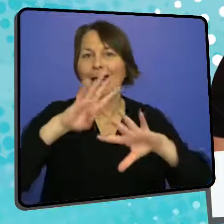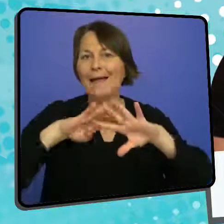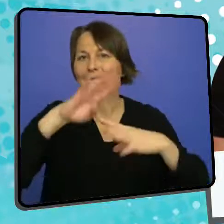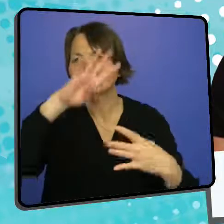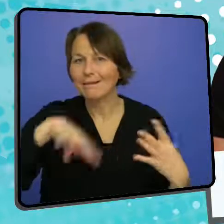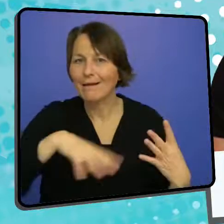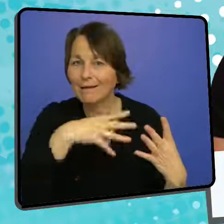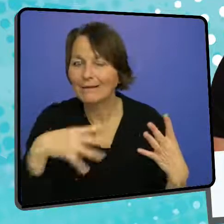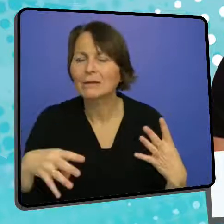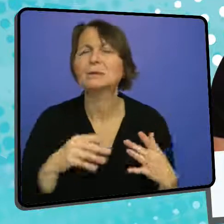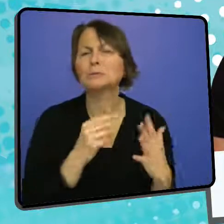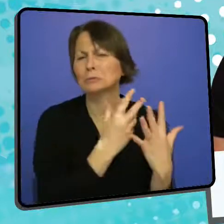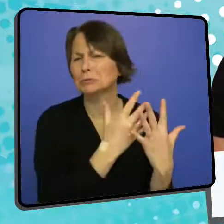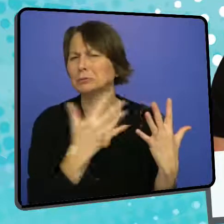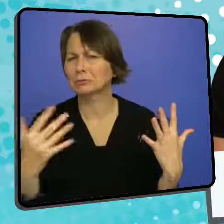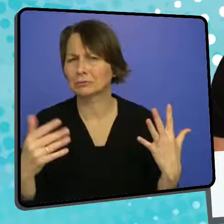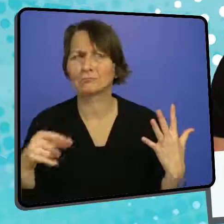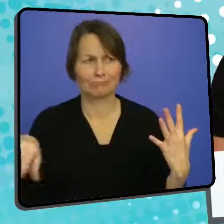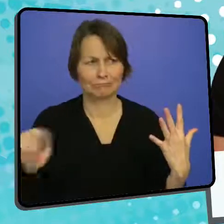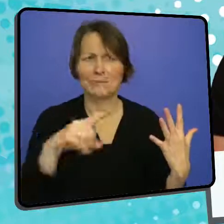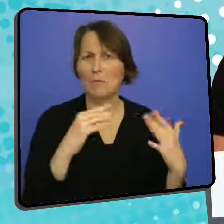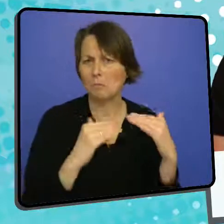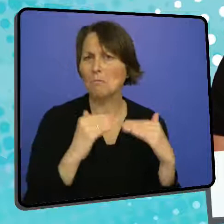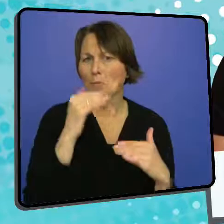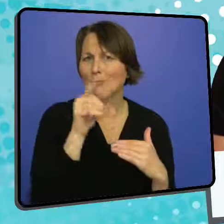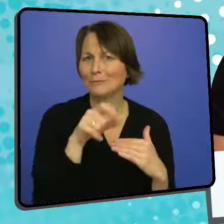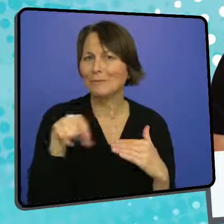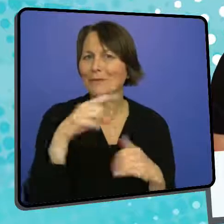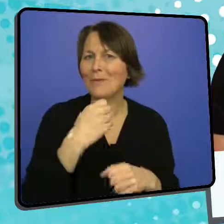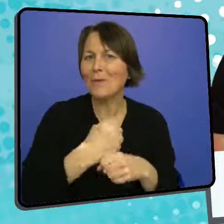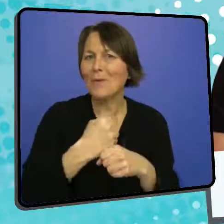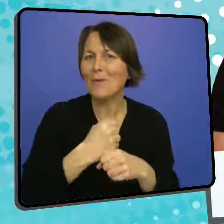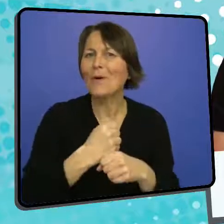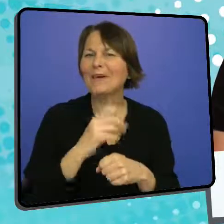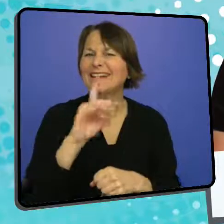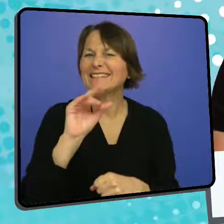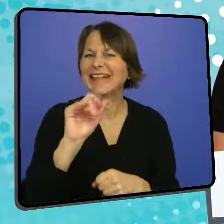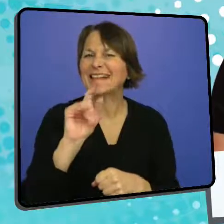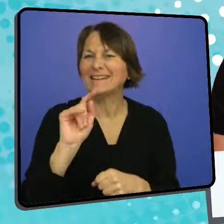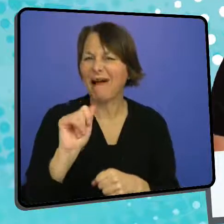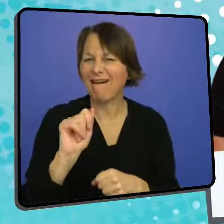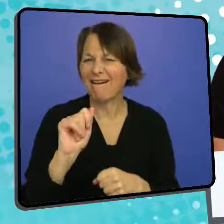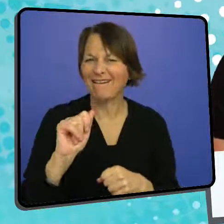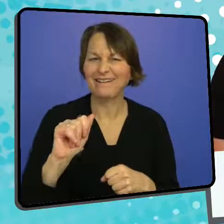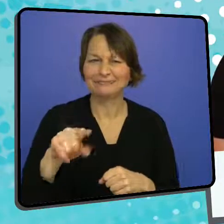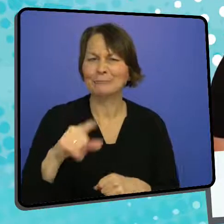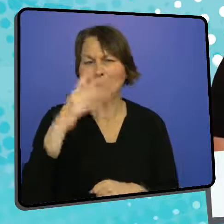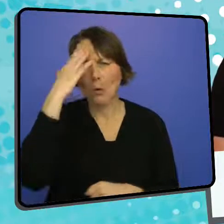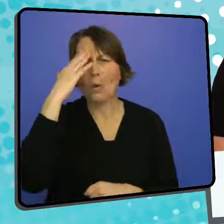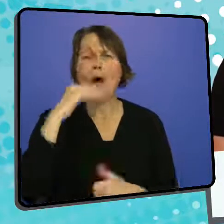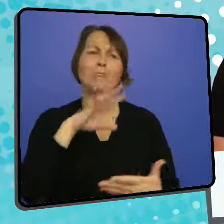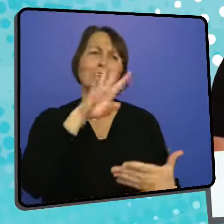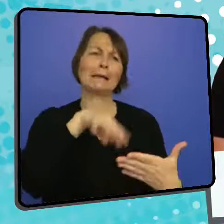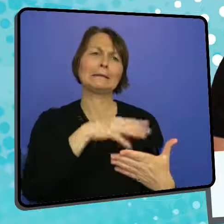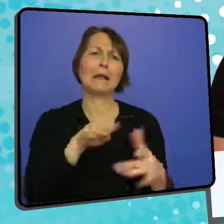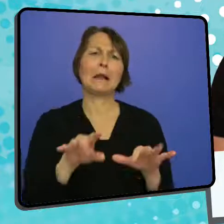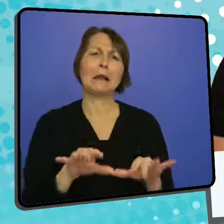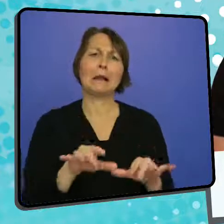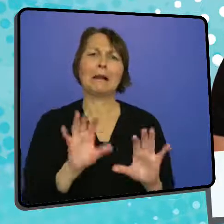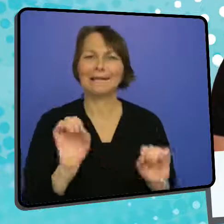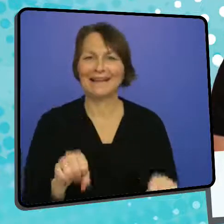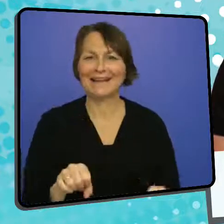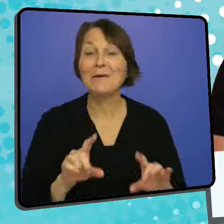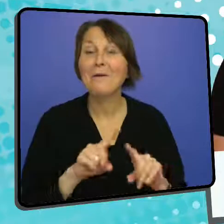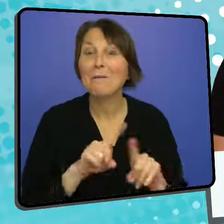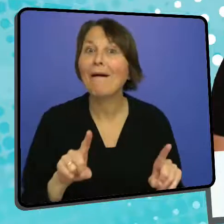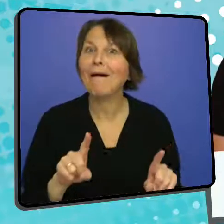as a given that most of the people that worked in the data space know how to navigate Excel, but it's part of what we do as well. So, but the most